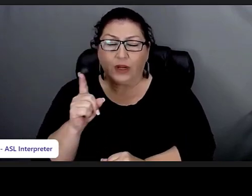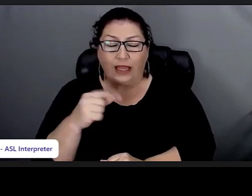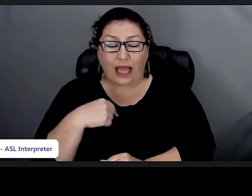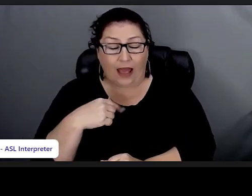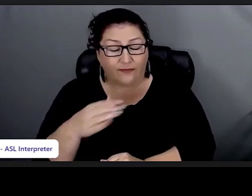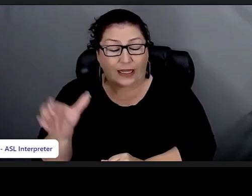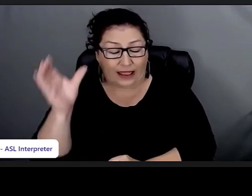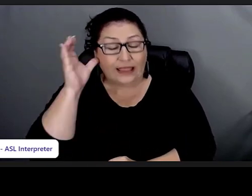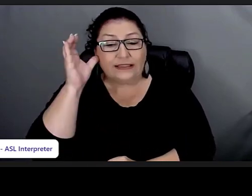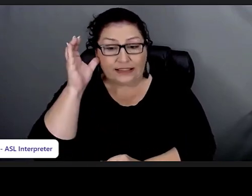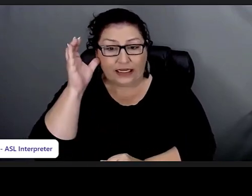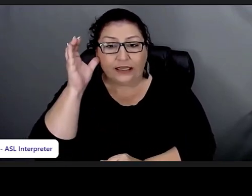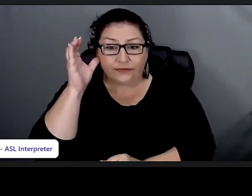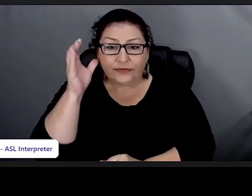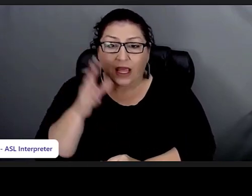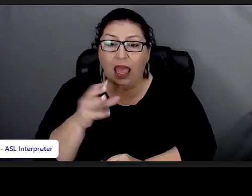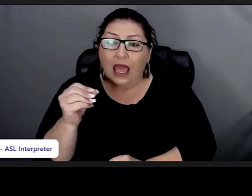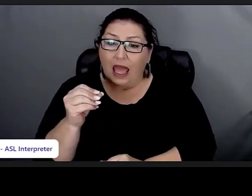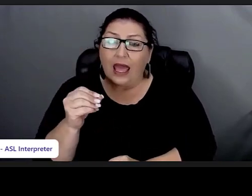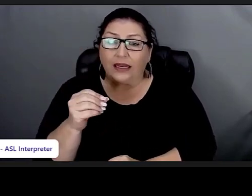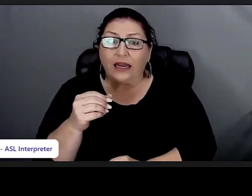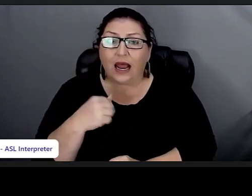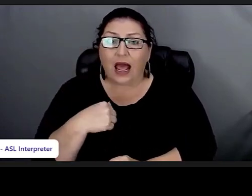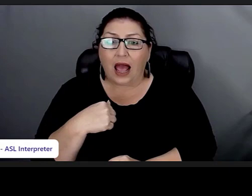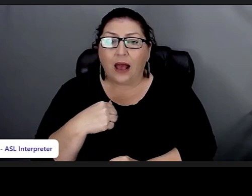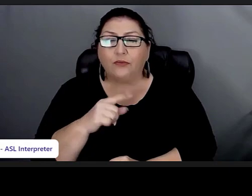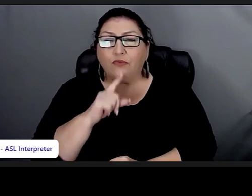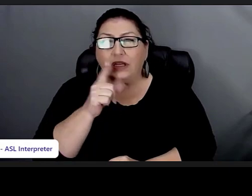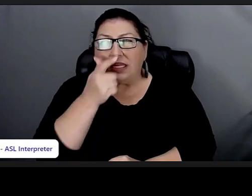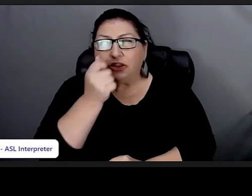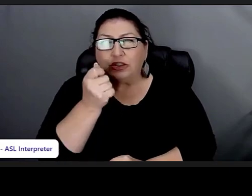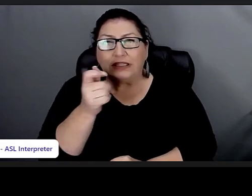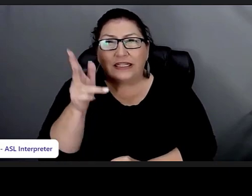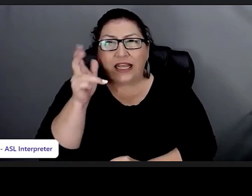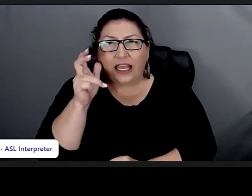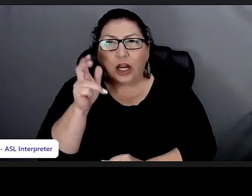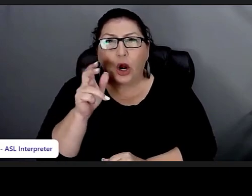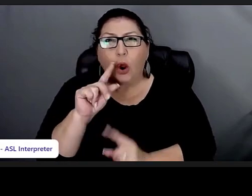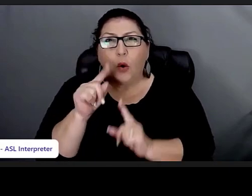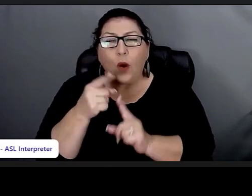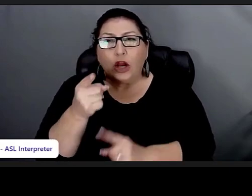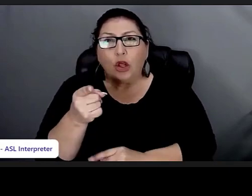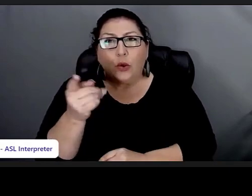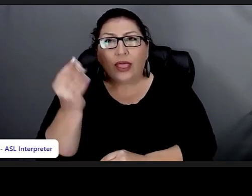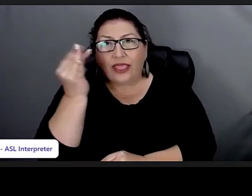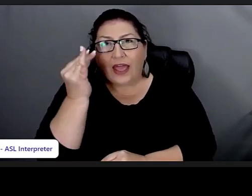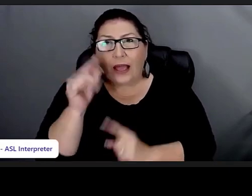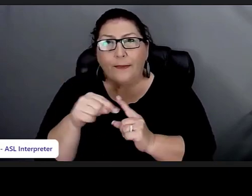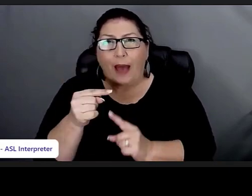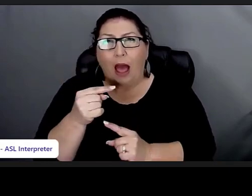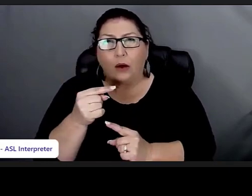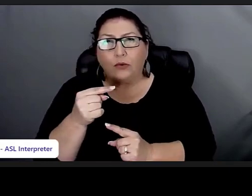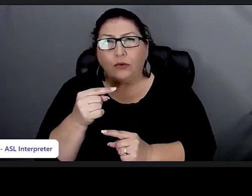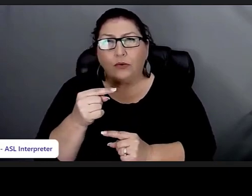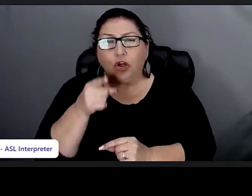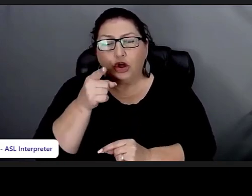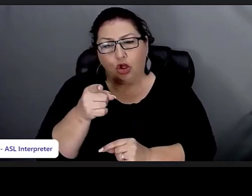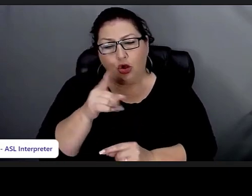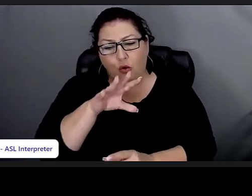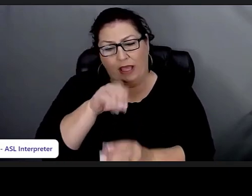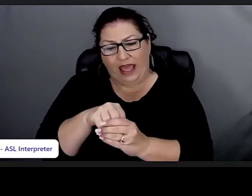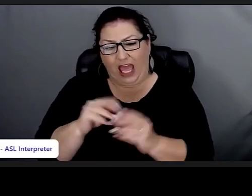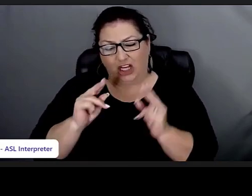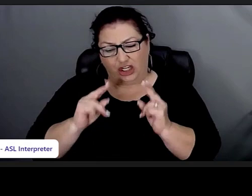ears. I'm interested to hear, when thinking about how you have been engaged in the healthcare